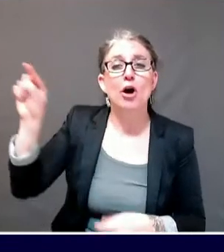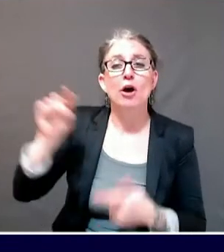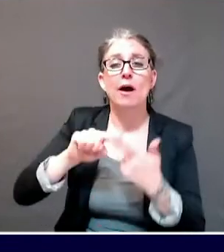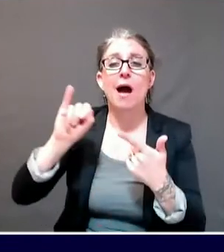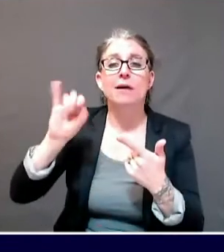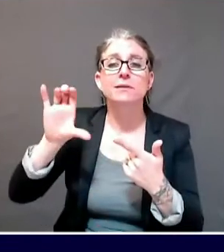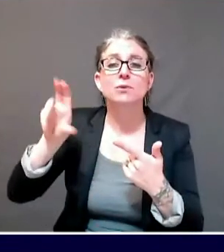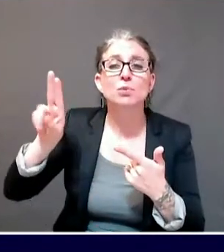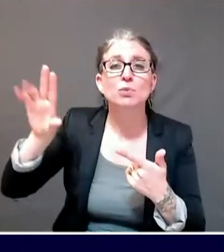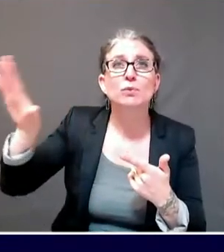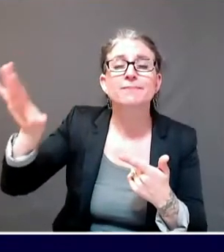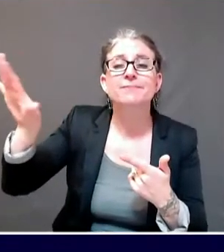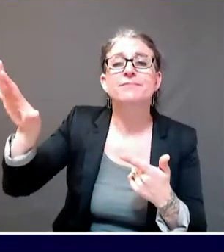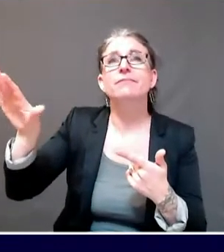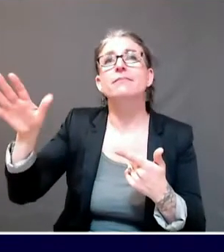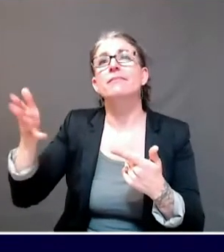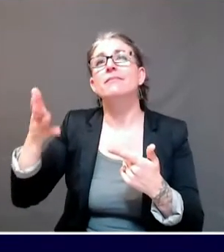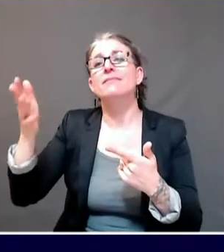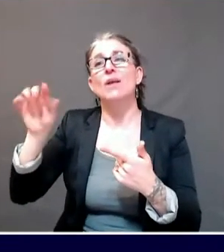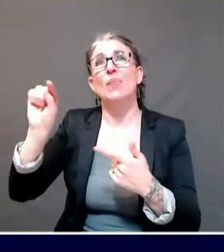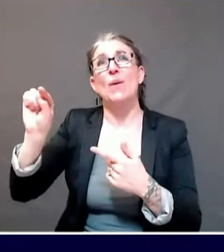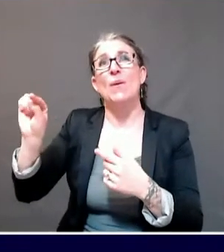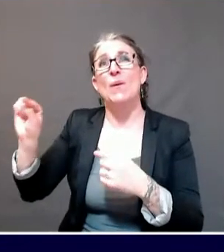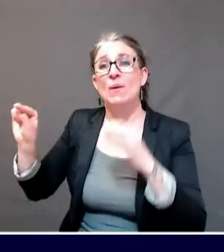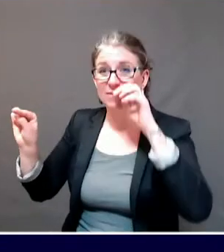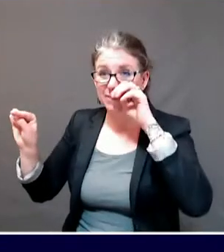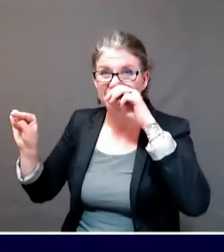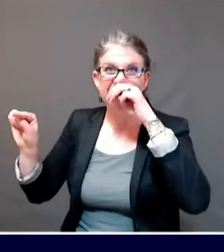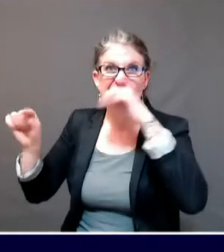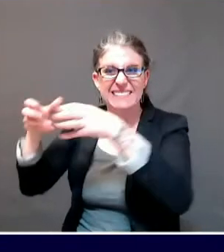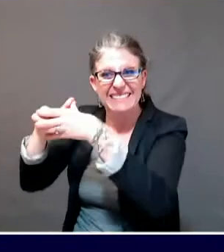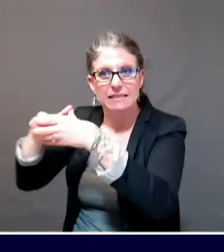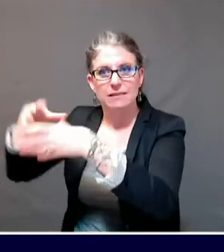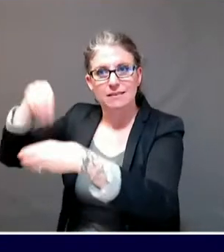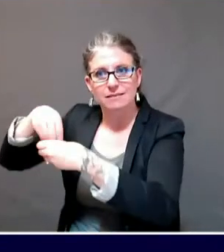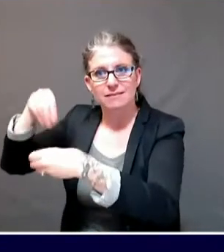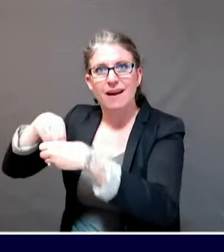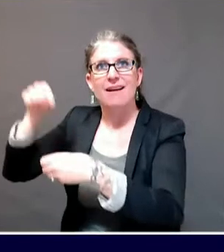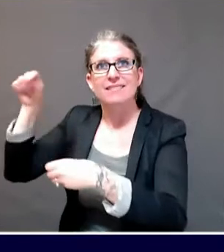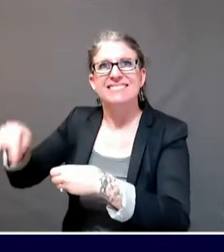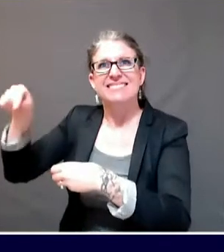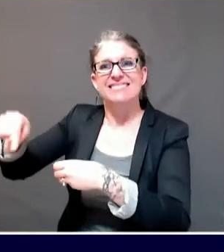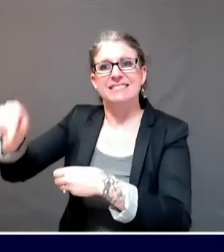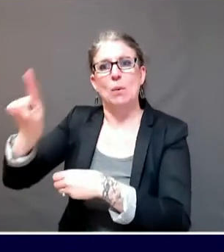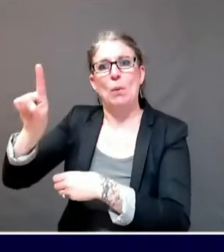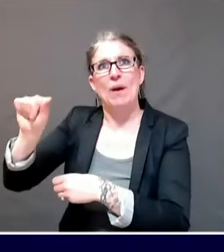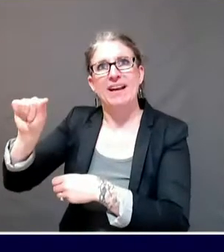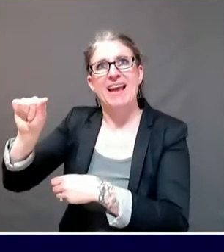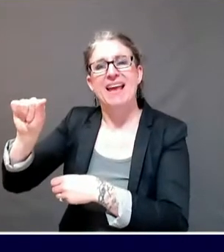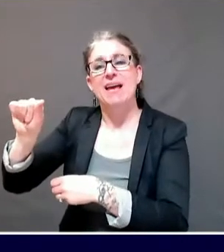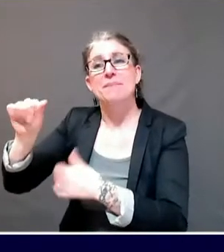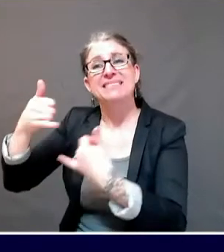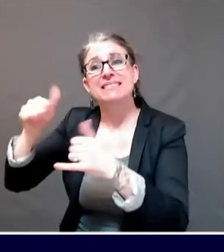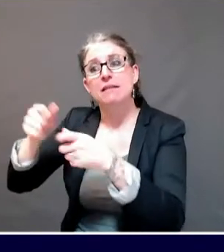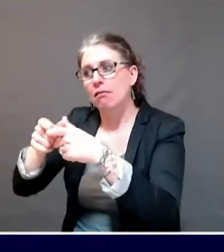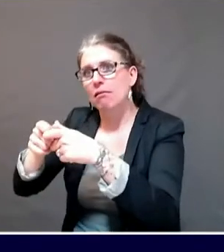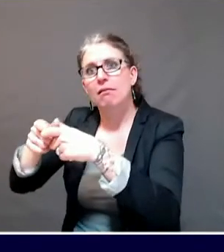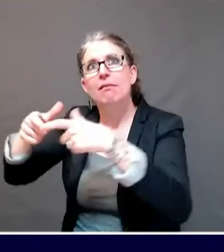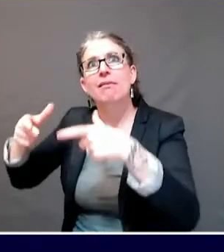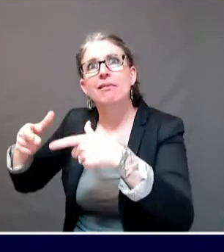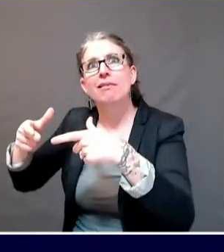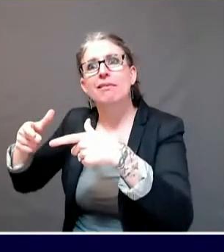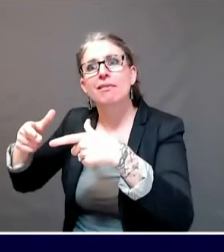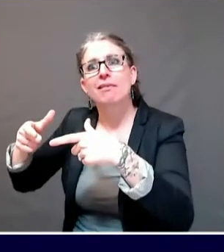last week, expanding to the next circle. That includes outpatient providers, those who may not